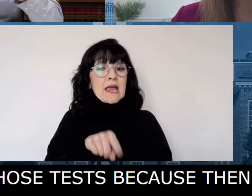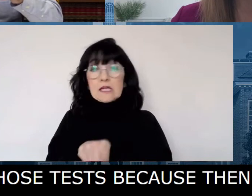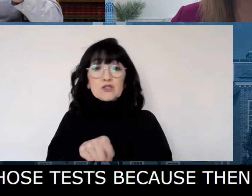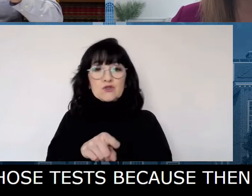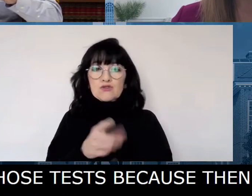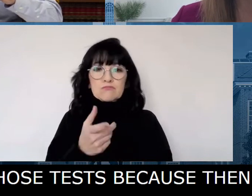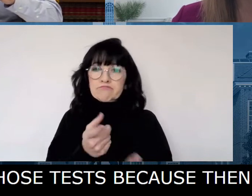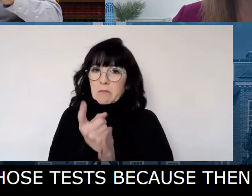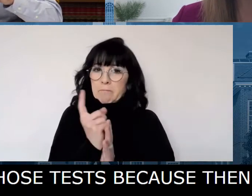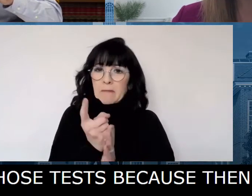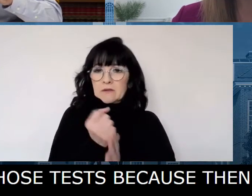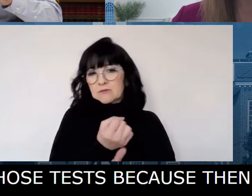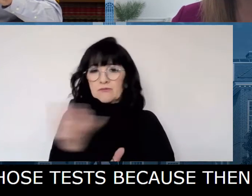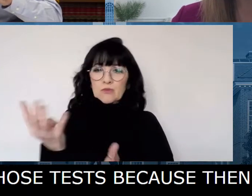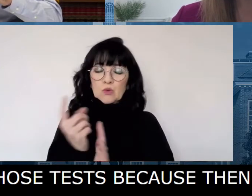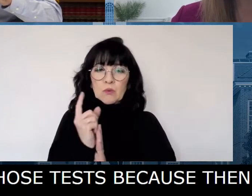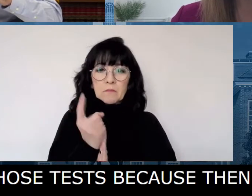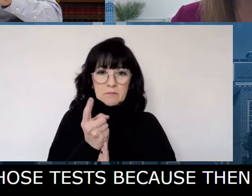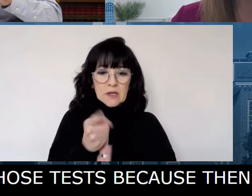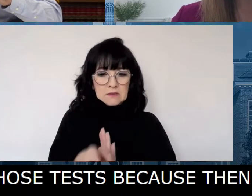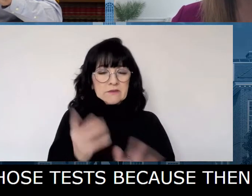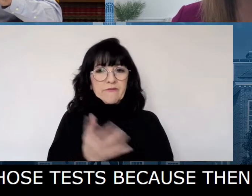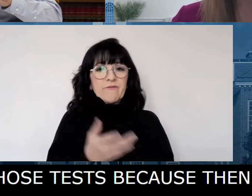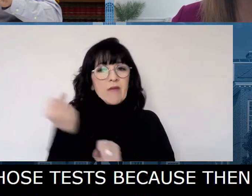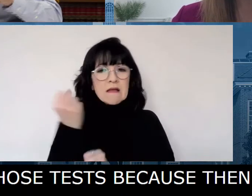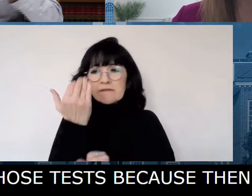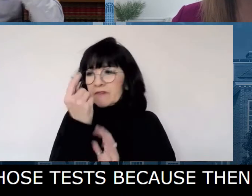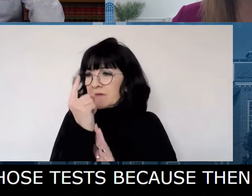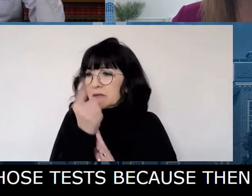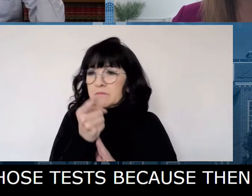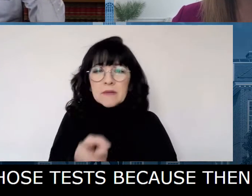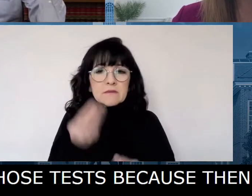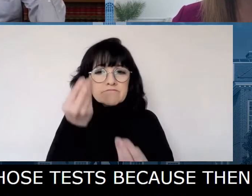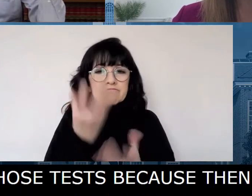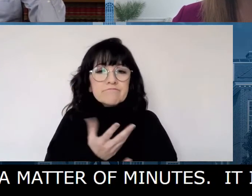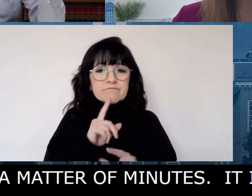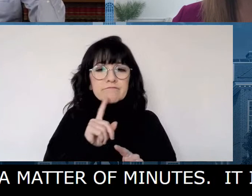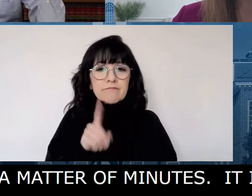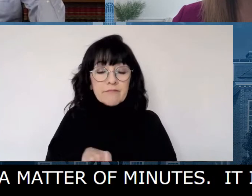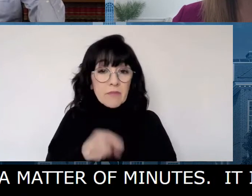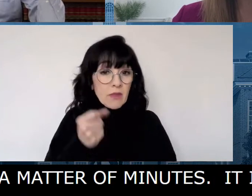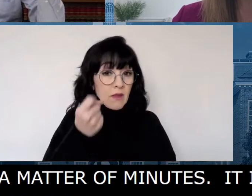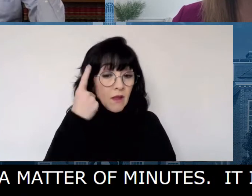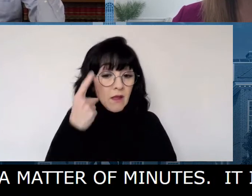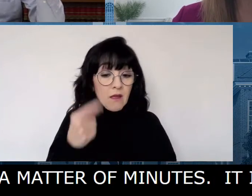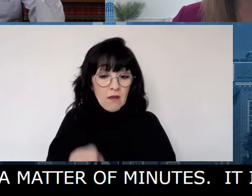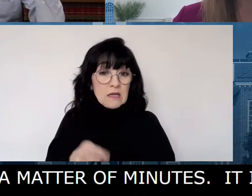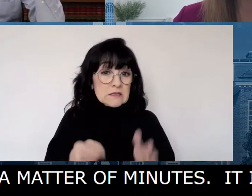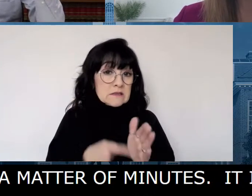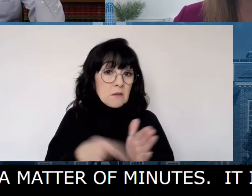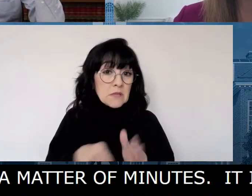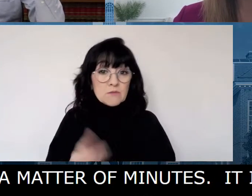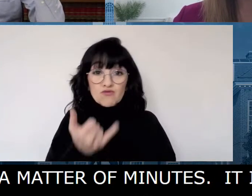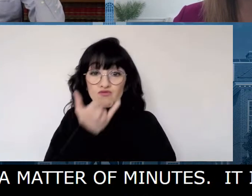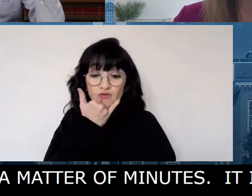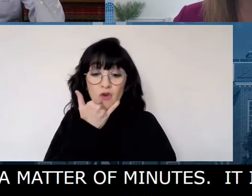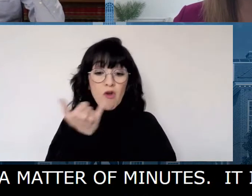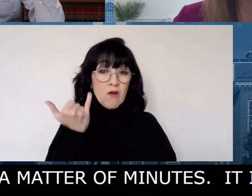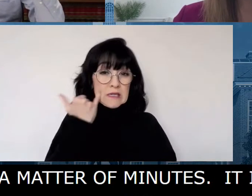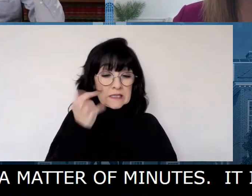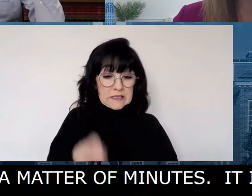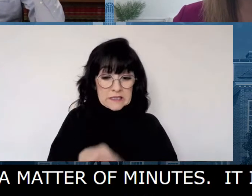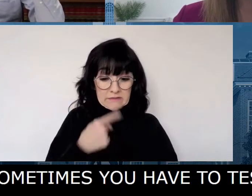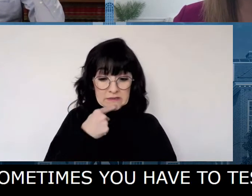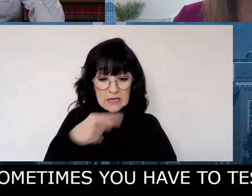better handle on whether you're positive or not. And when you have the kind of spread that we did, the assumption is that you're